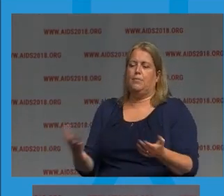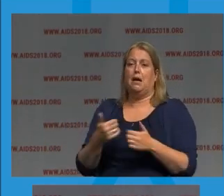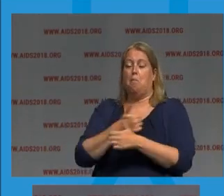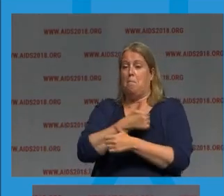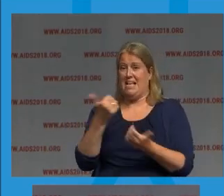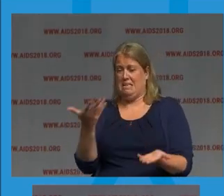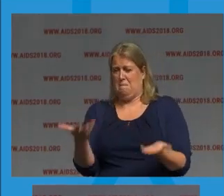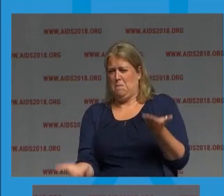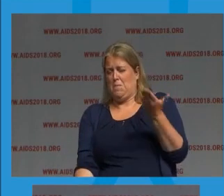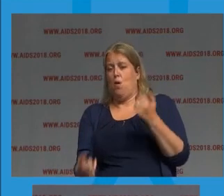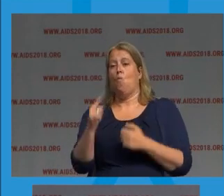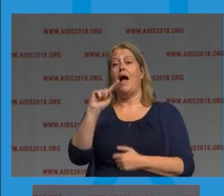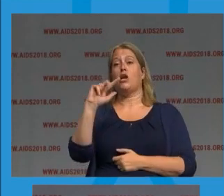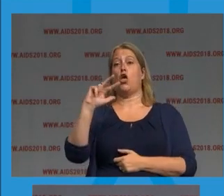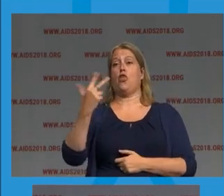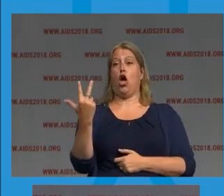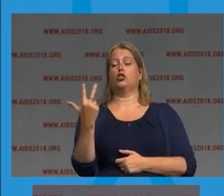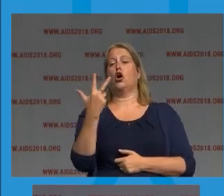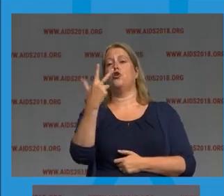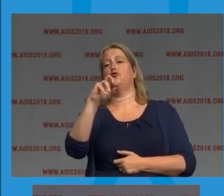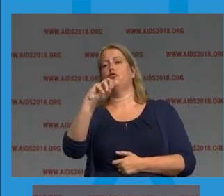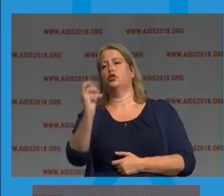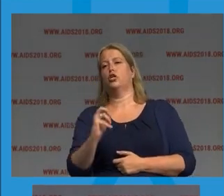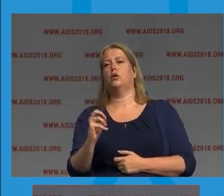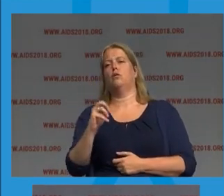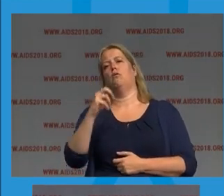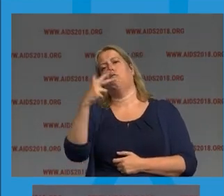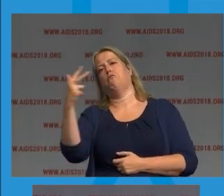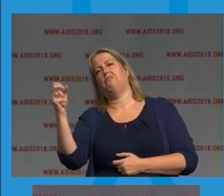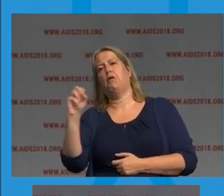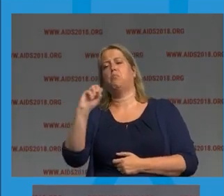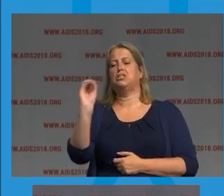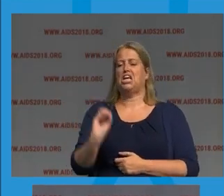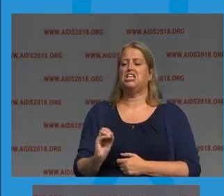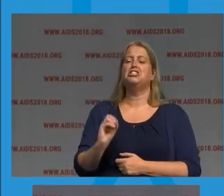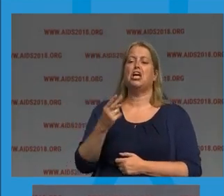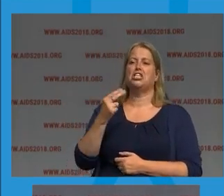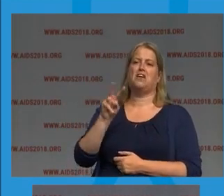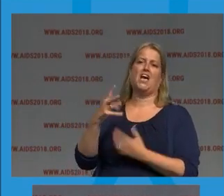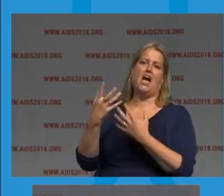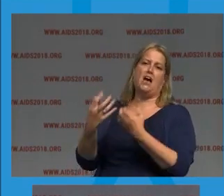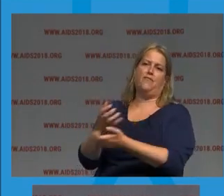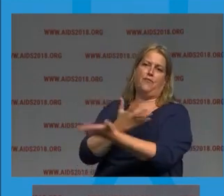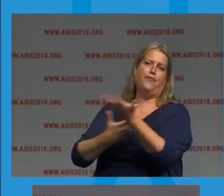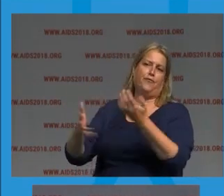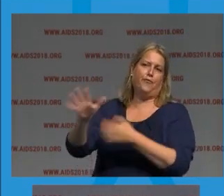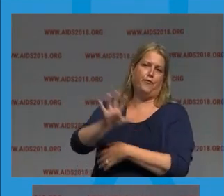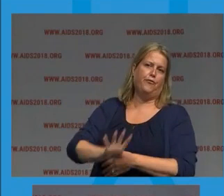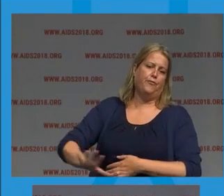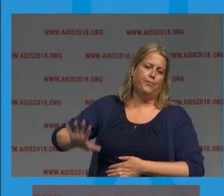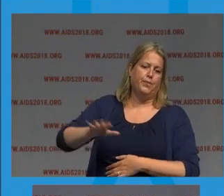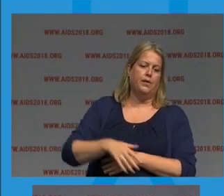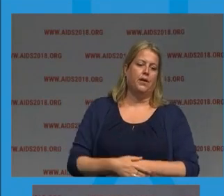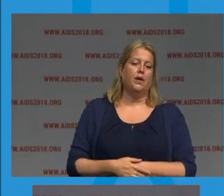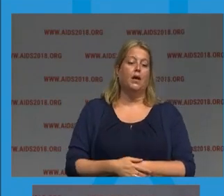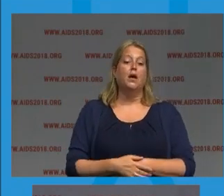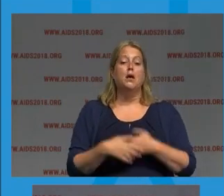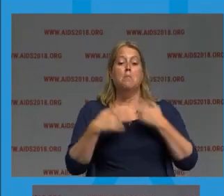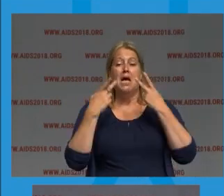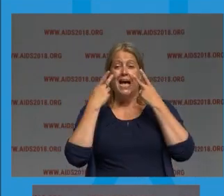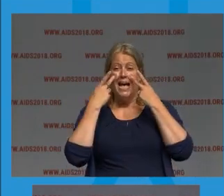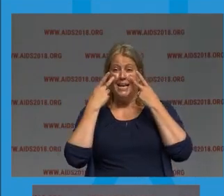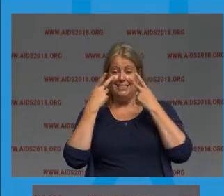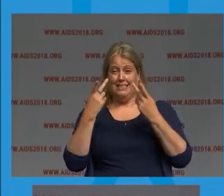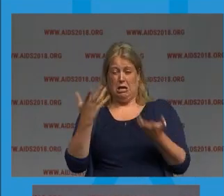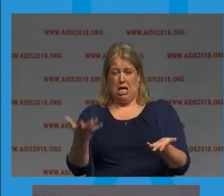about 1/3 of sex workers are living with HIV across the region. But again, when we look at sort of this